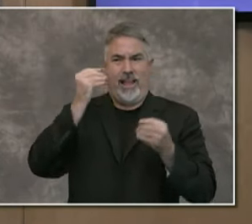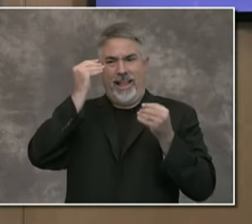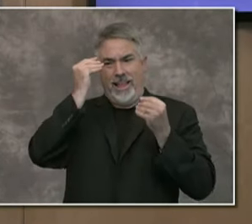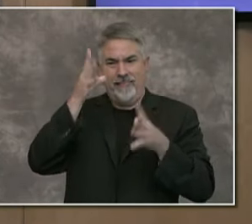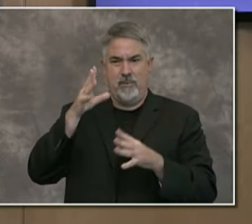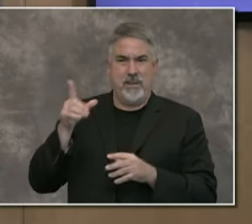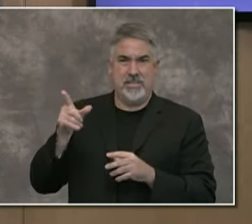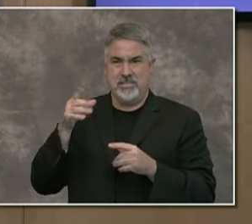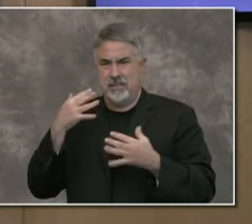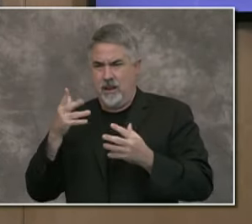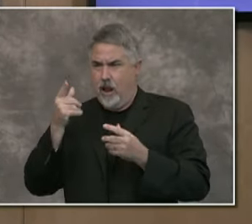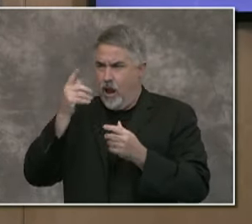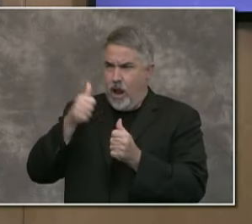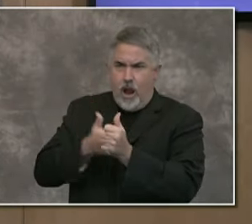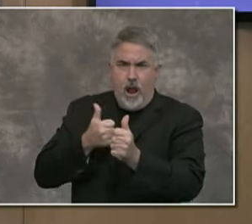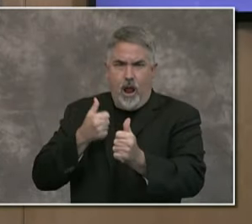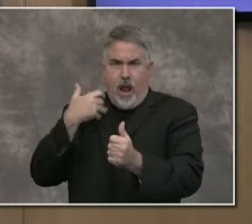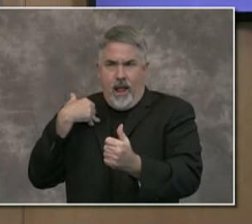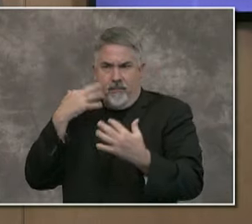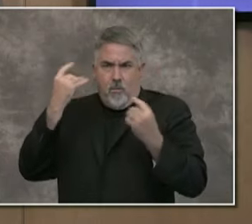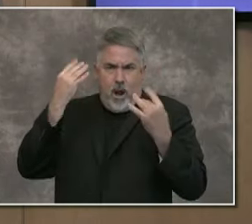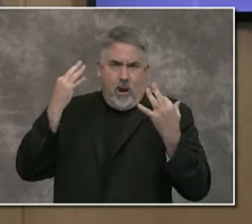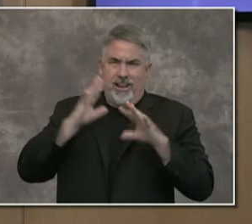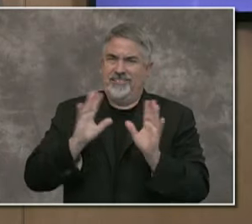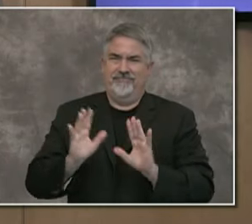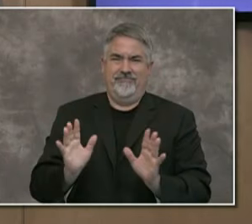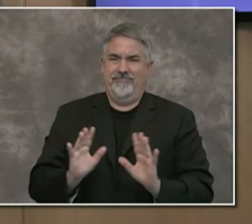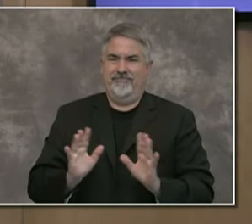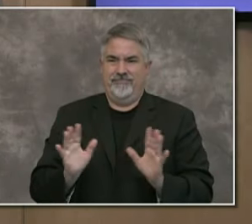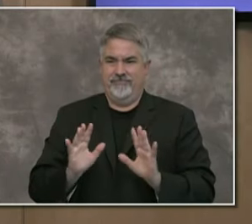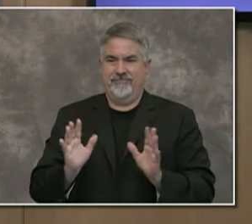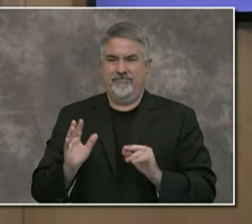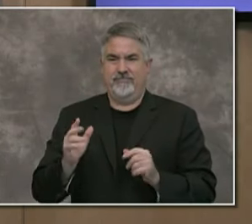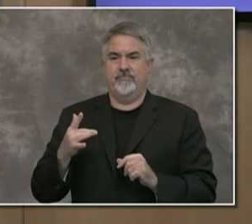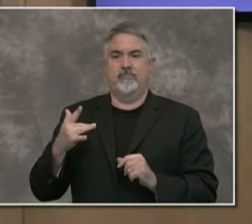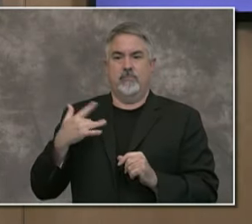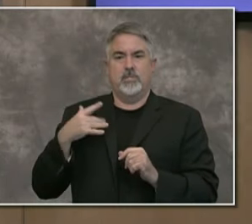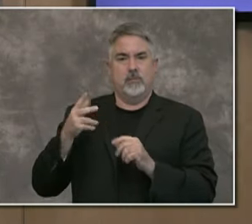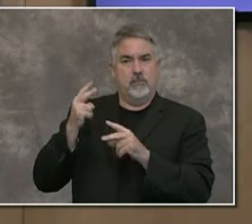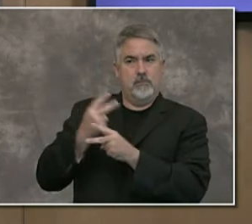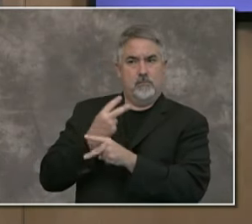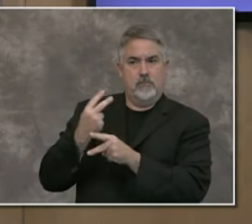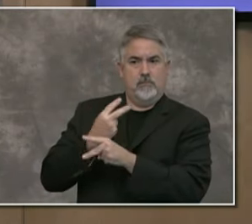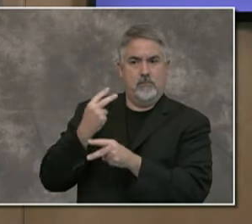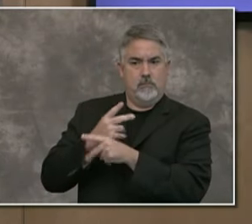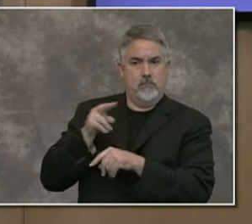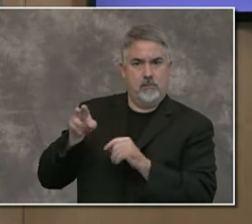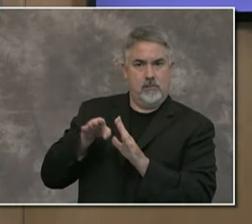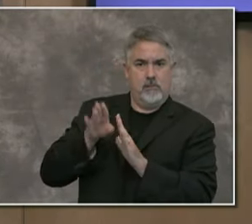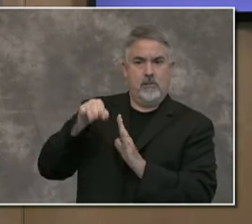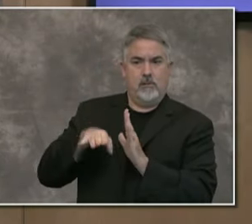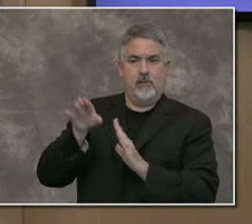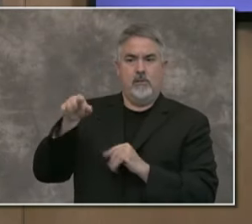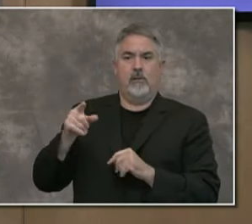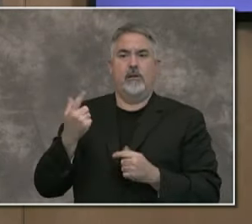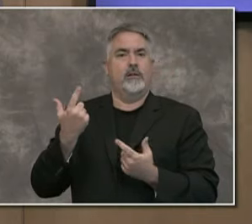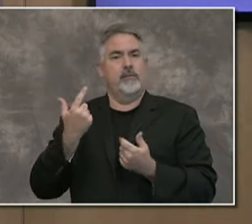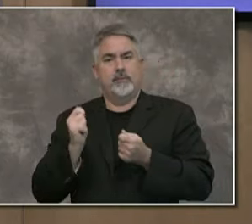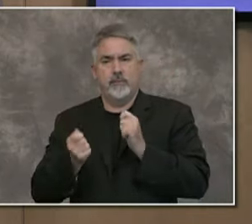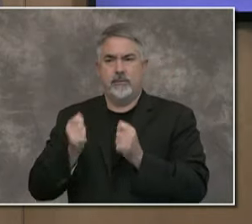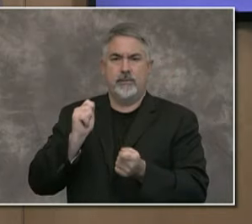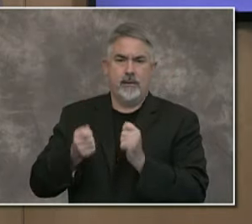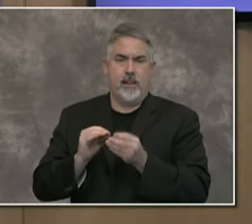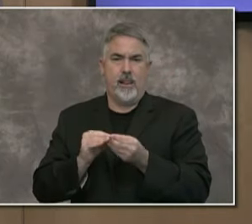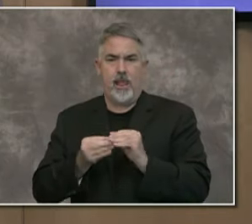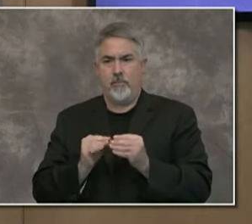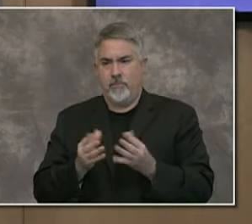We need to see significant trends over extended periods of time. There are fluctuations in day-to-day totals that really are